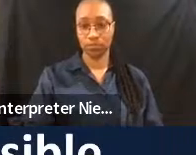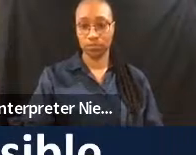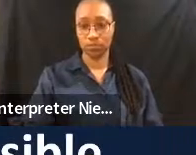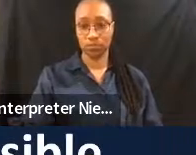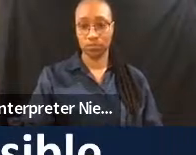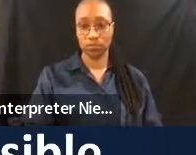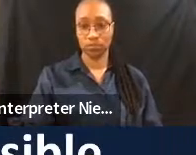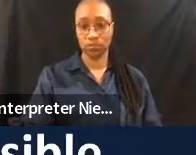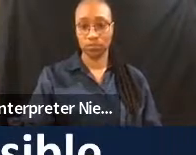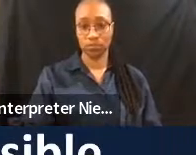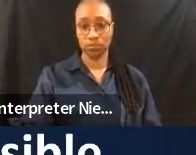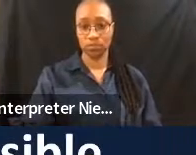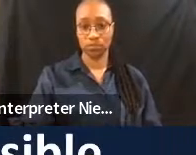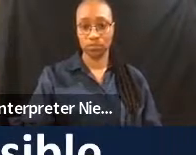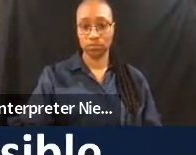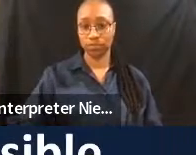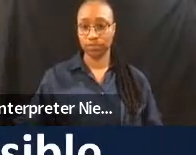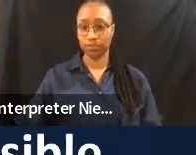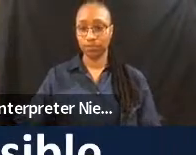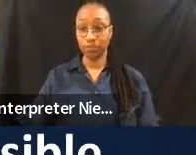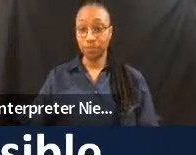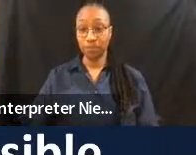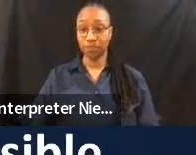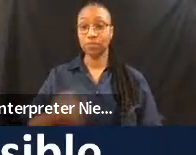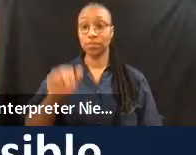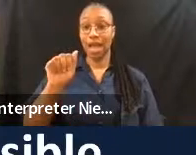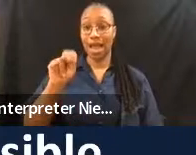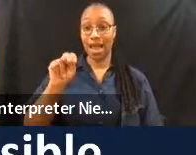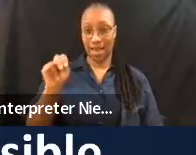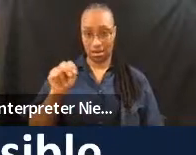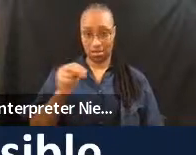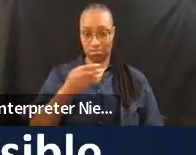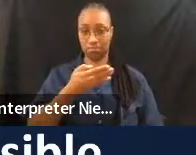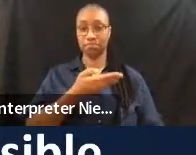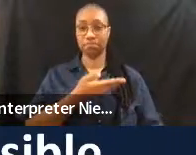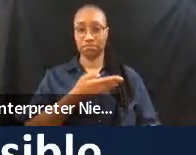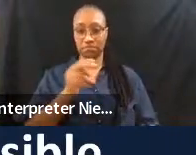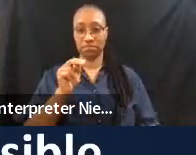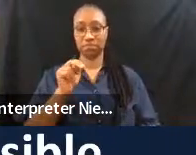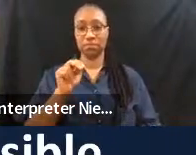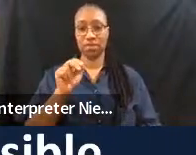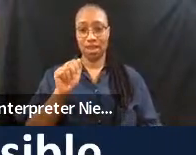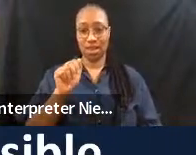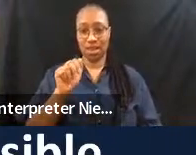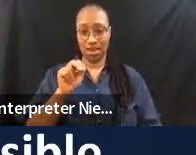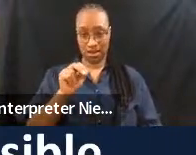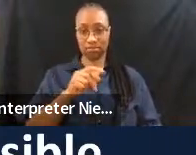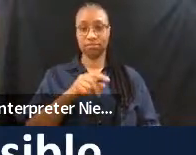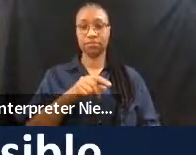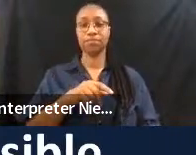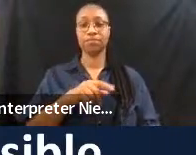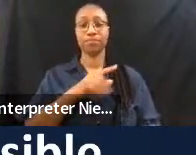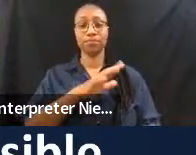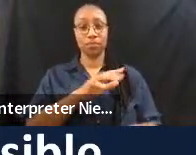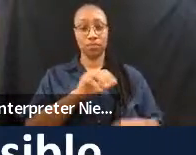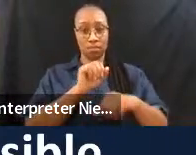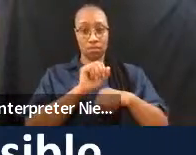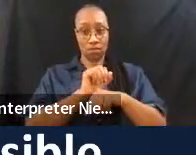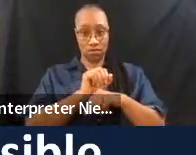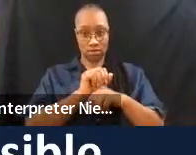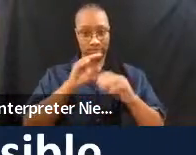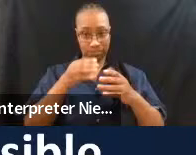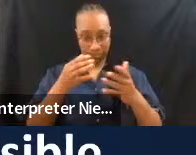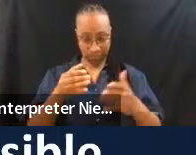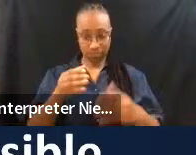the President and Congress regarding policies and practices that affect people with disabilities. Now,